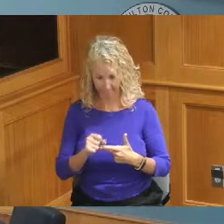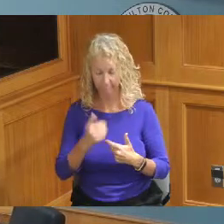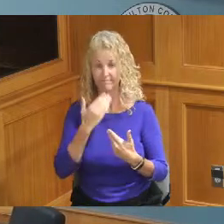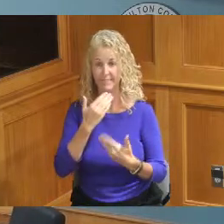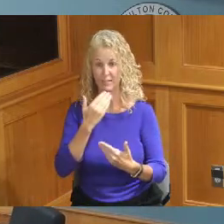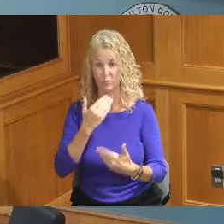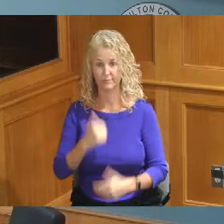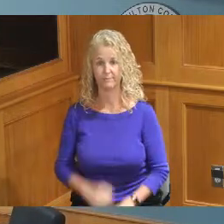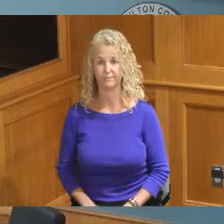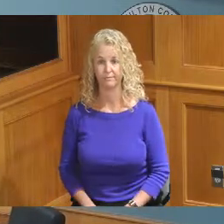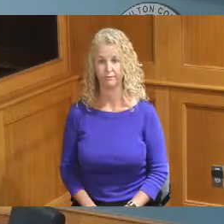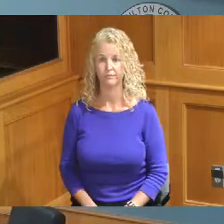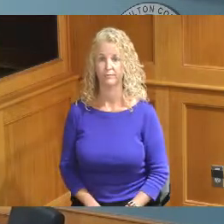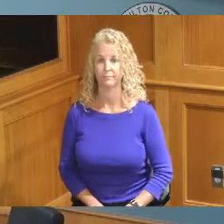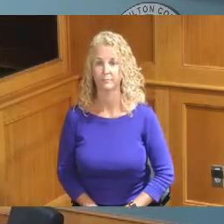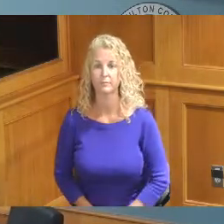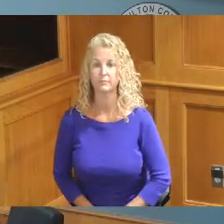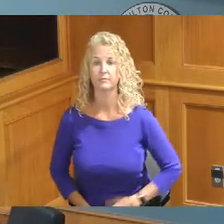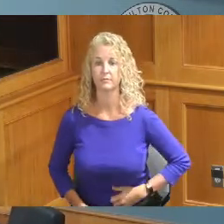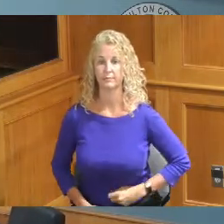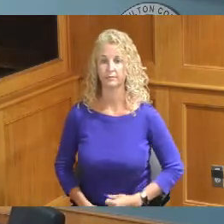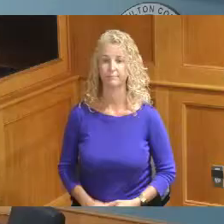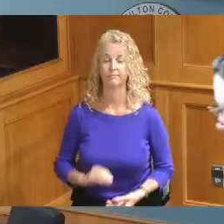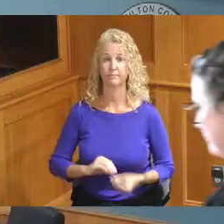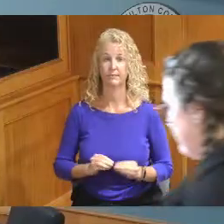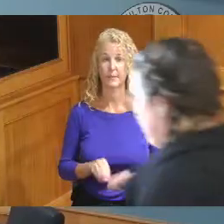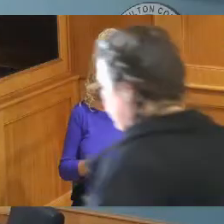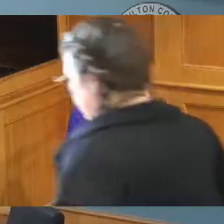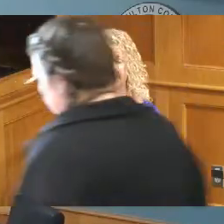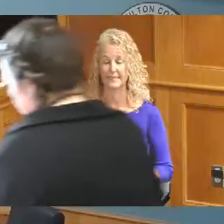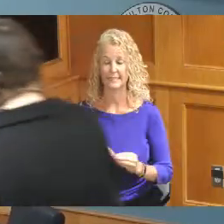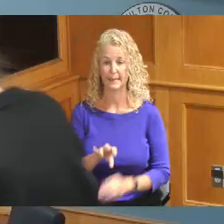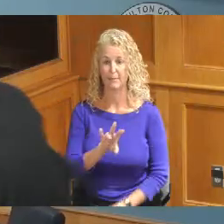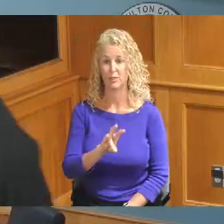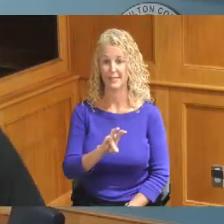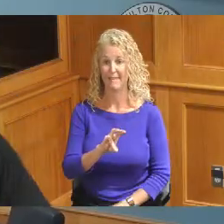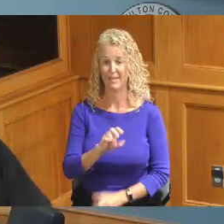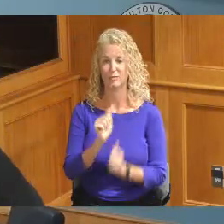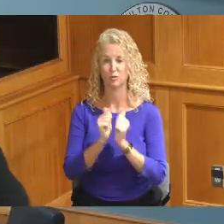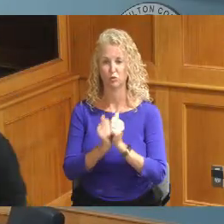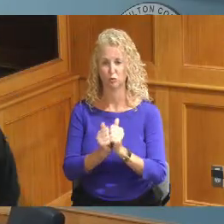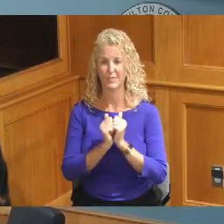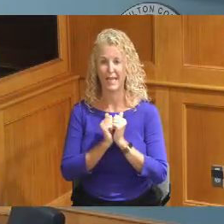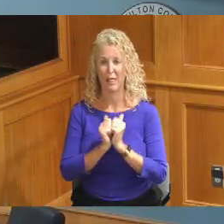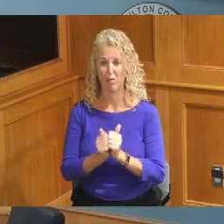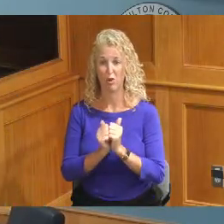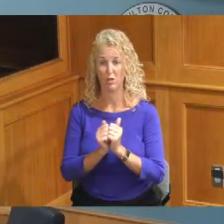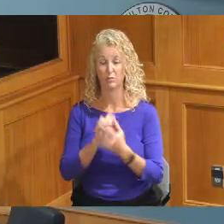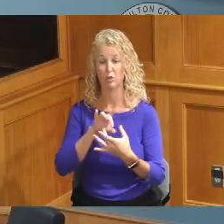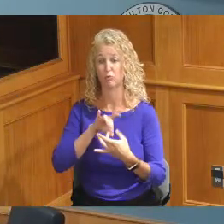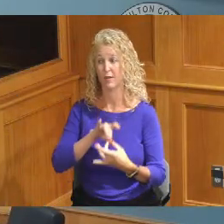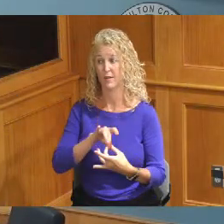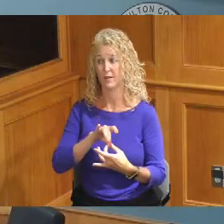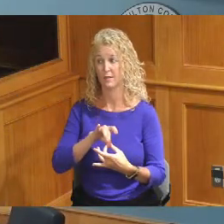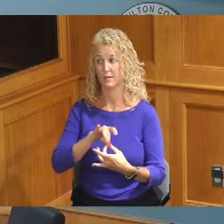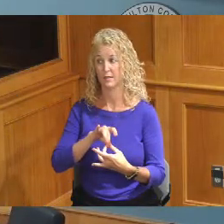you. Thank you, Commissioners. Items 6 and 7 actually go together as well. This relates to